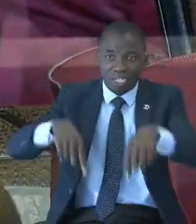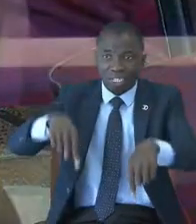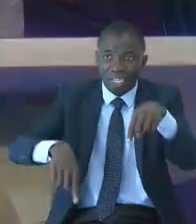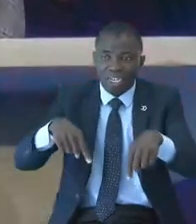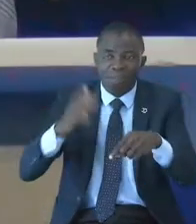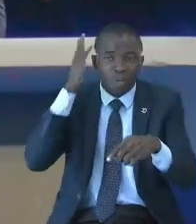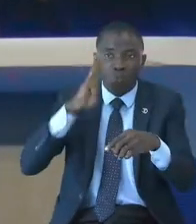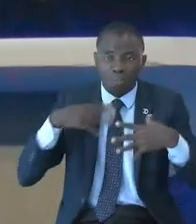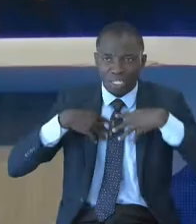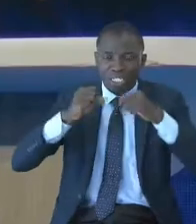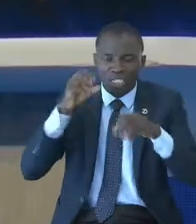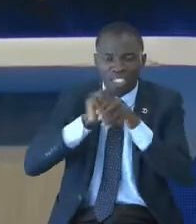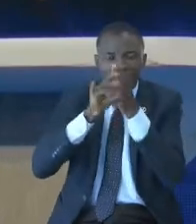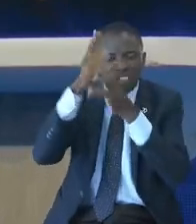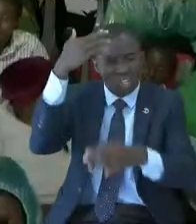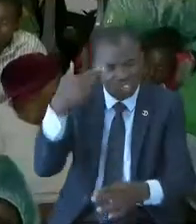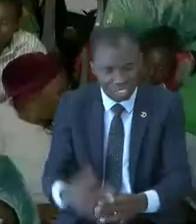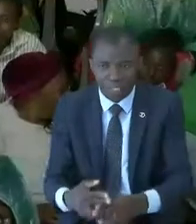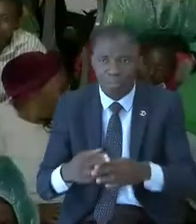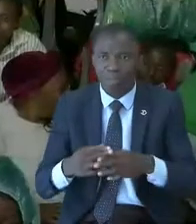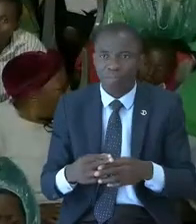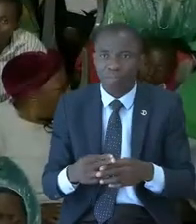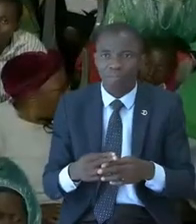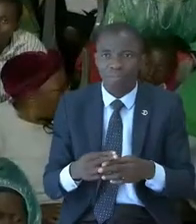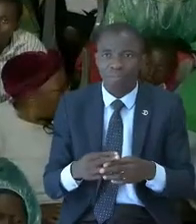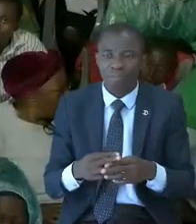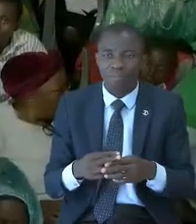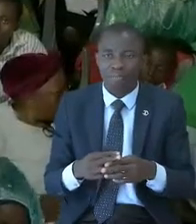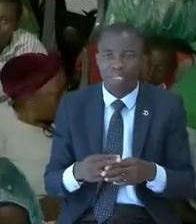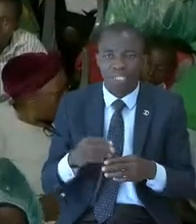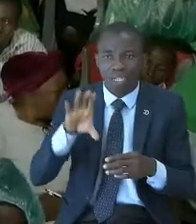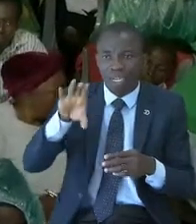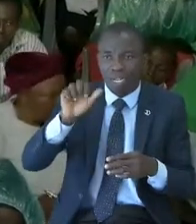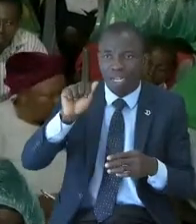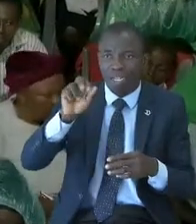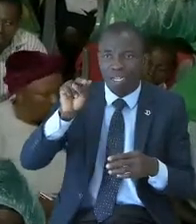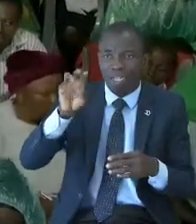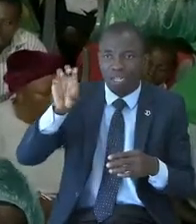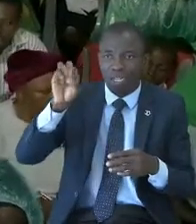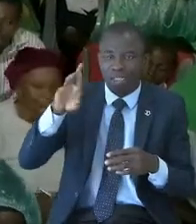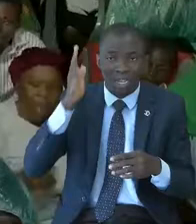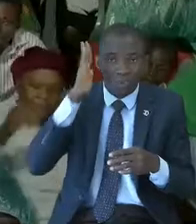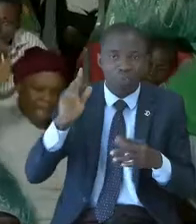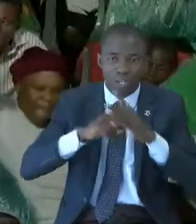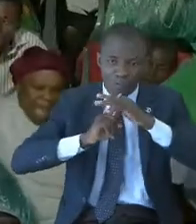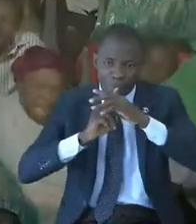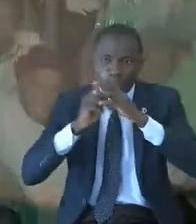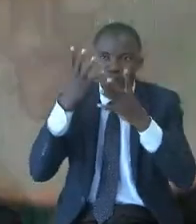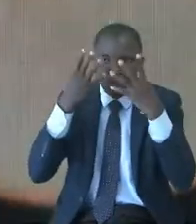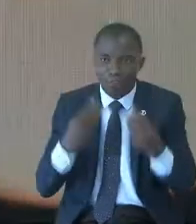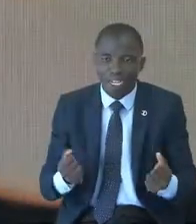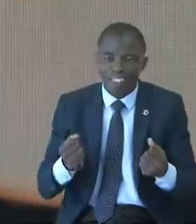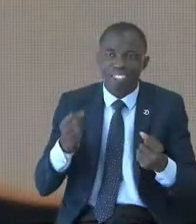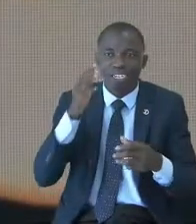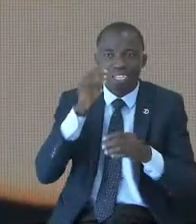be healed in Jesus' name. Cancer will vanish away. There will be